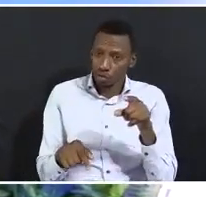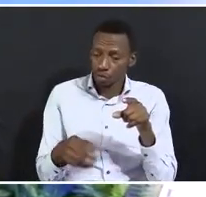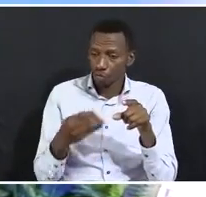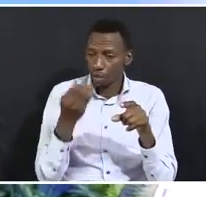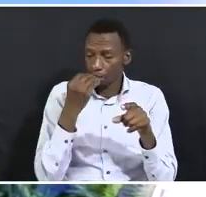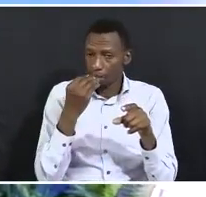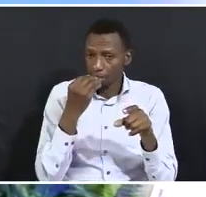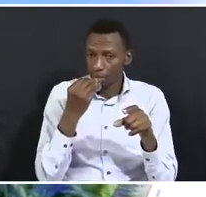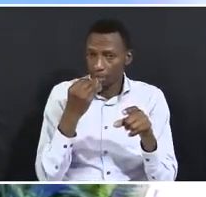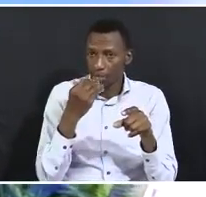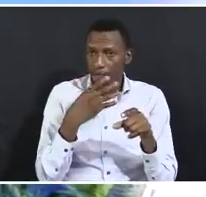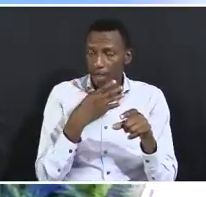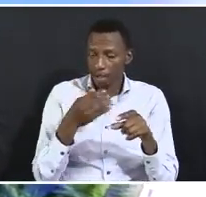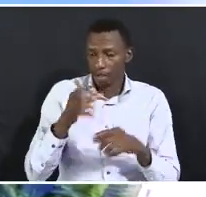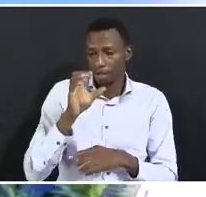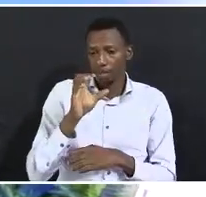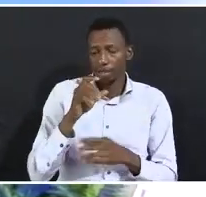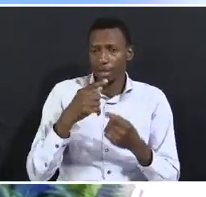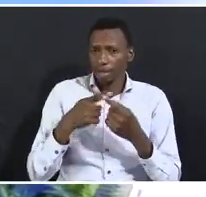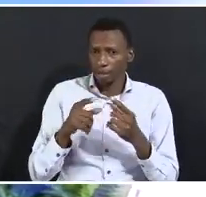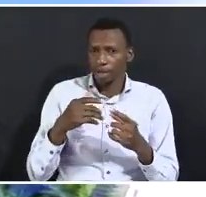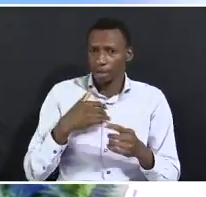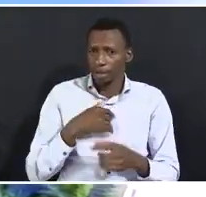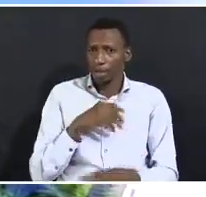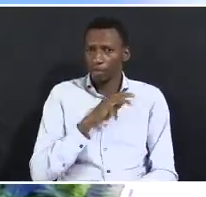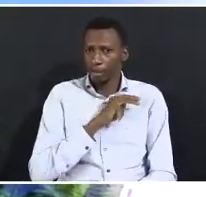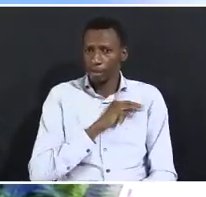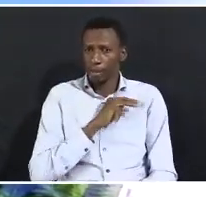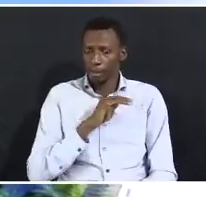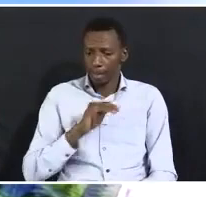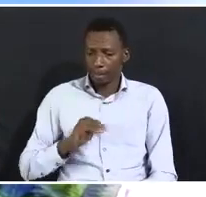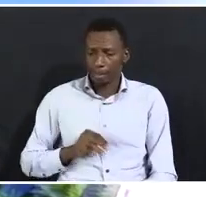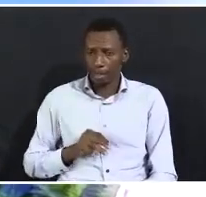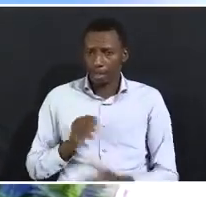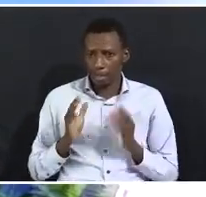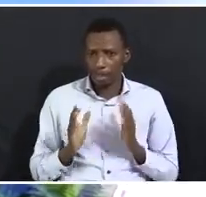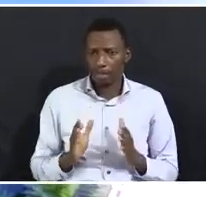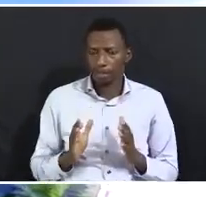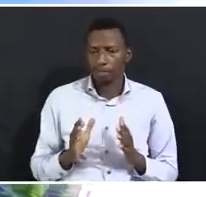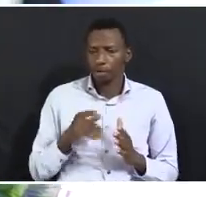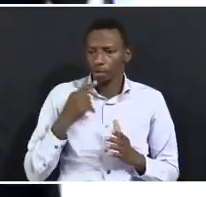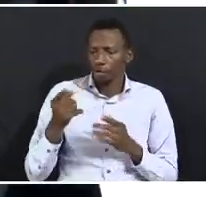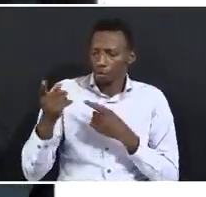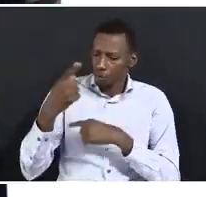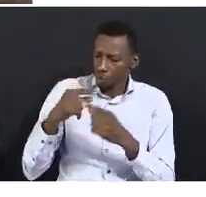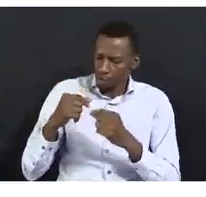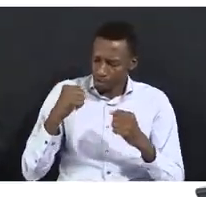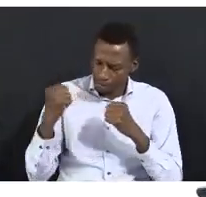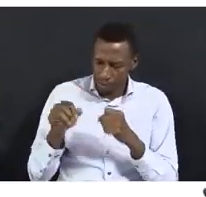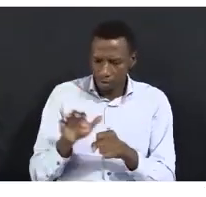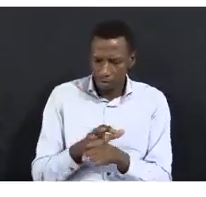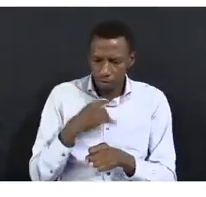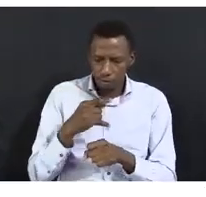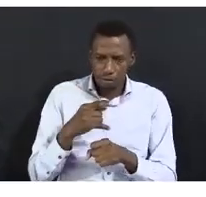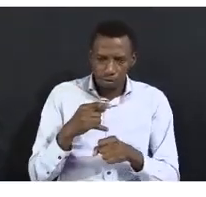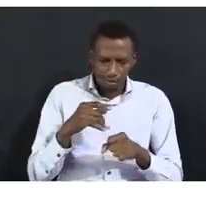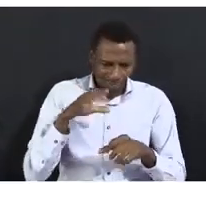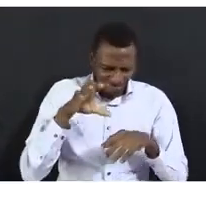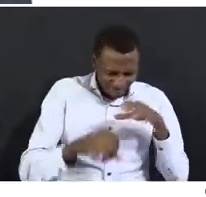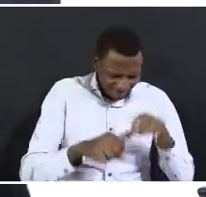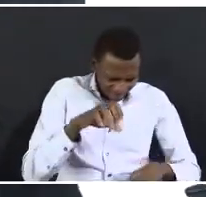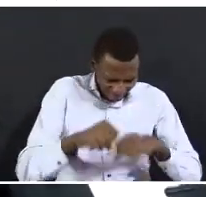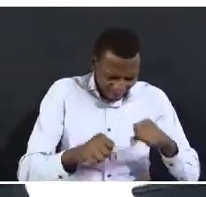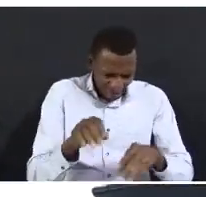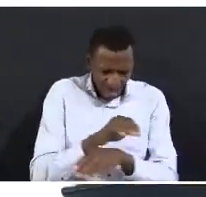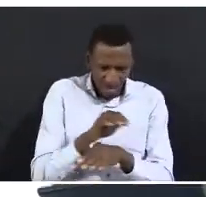and drinking. But there is a Messiah who will come, who is powerful, who will take everything you've taken from us and